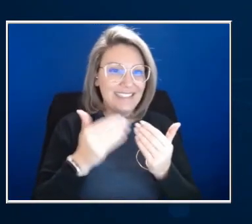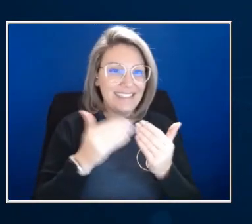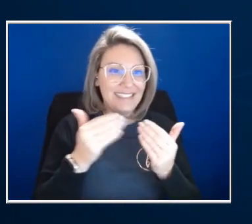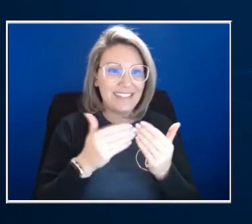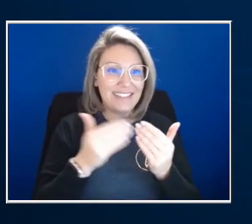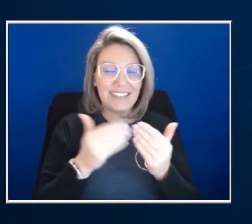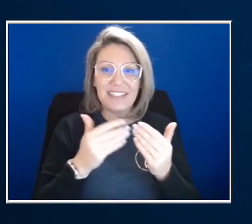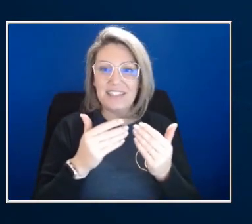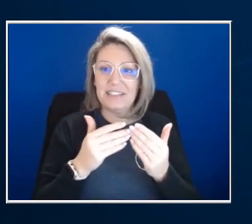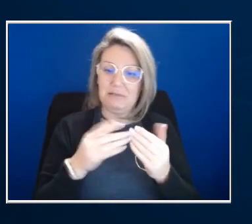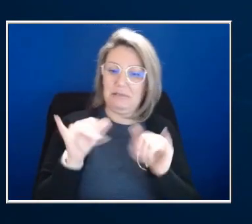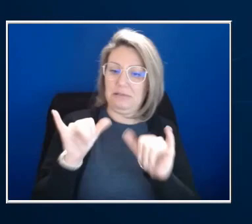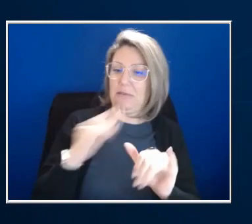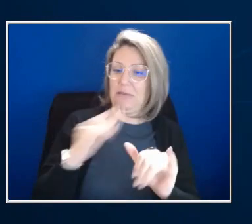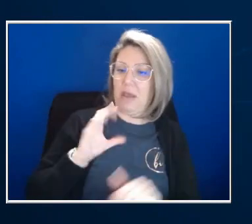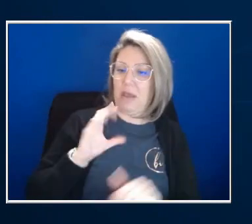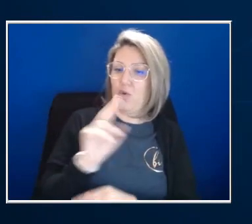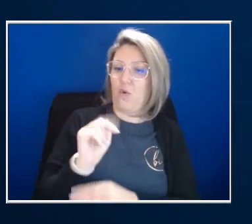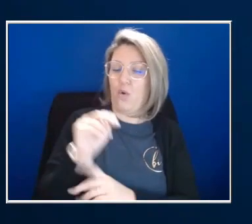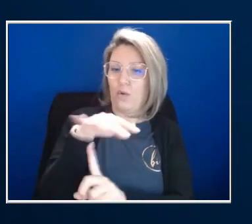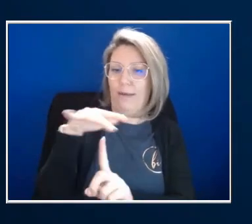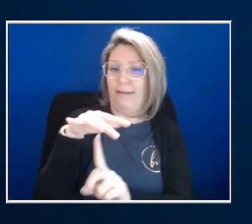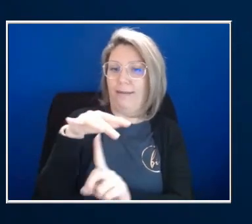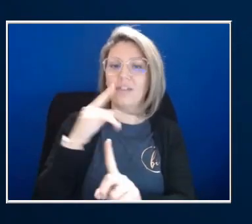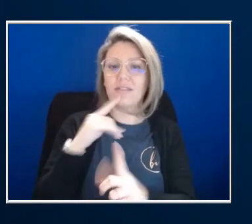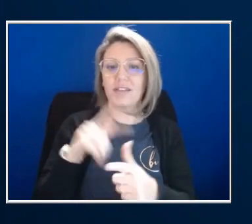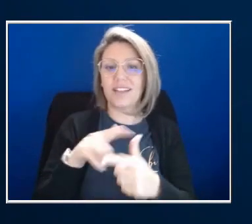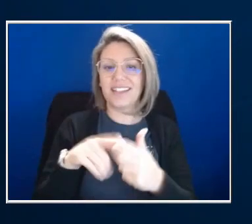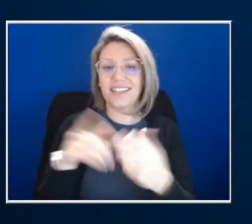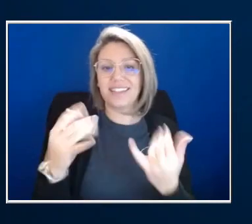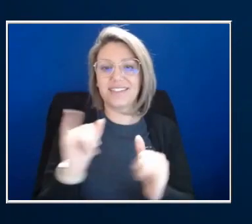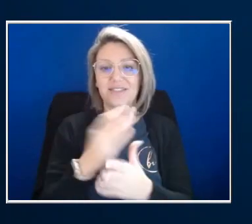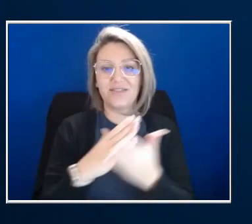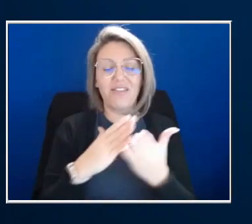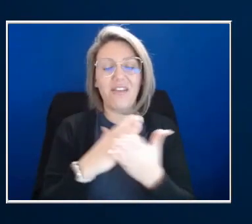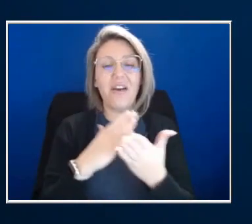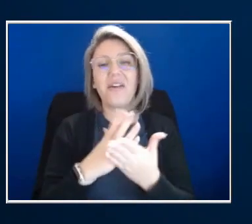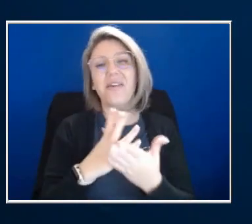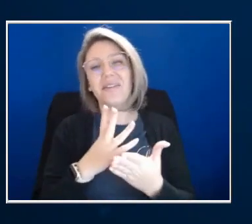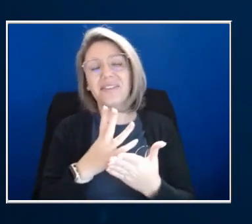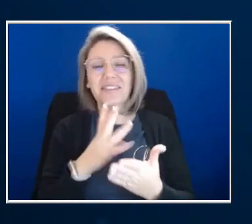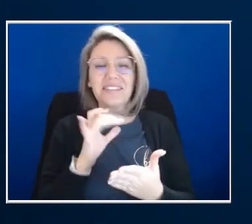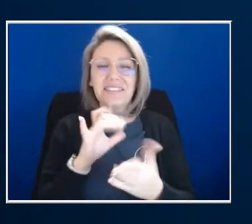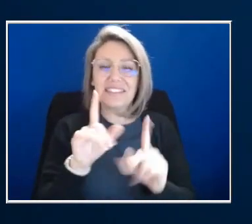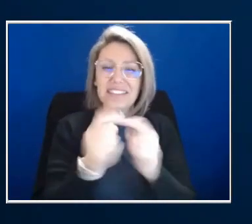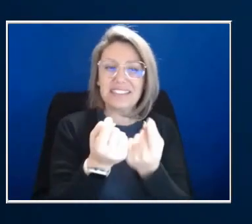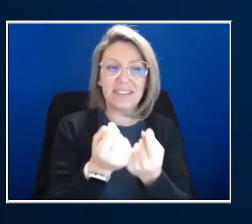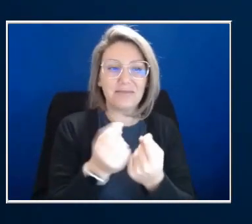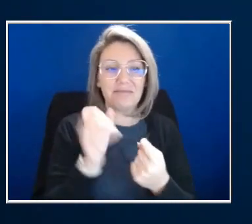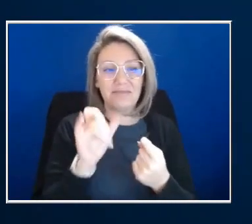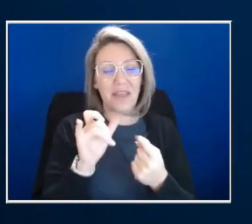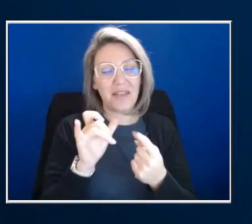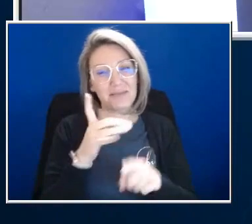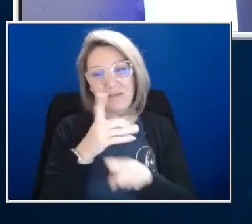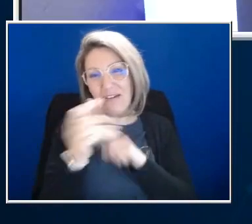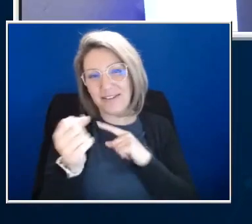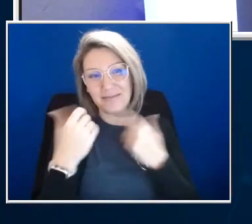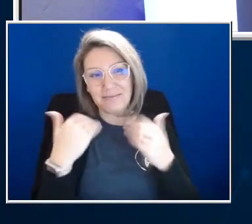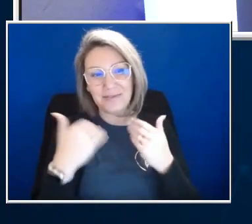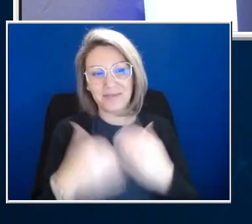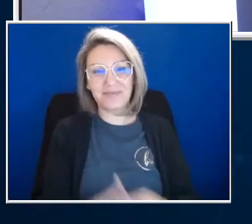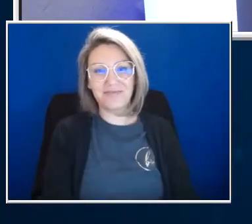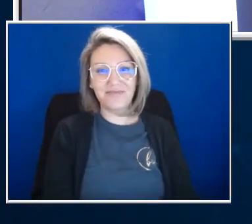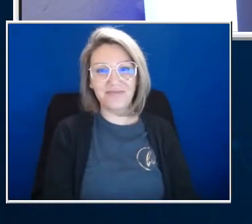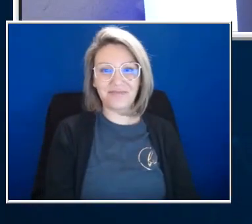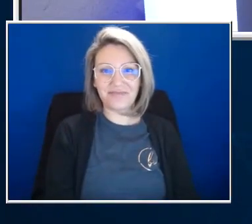secluded in my own area, but still feel like I was still a part of the team. And that's been awesome. Yeah, I bet they